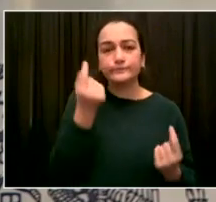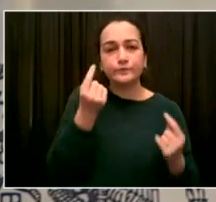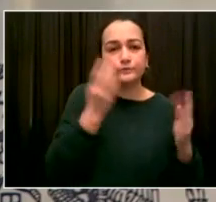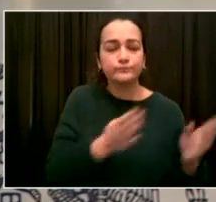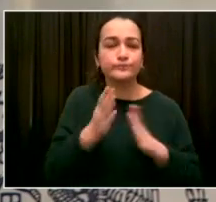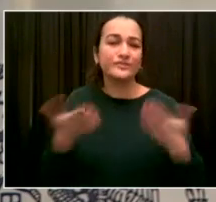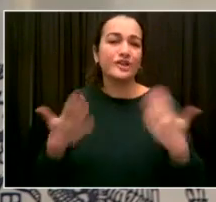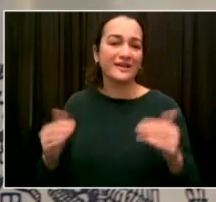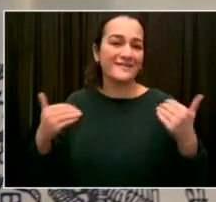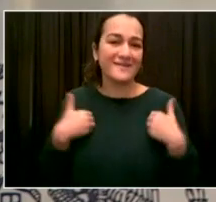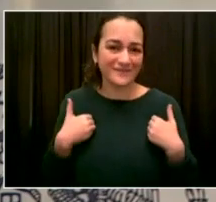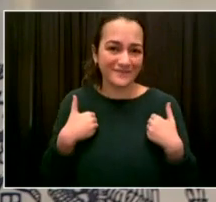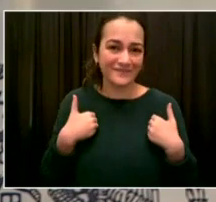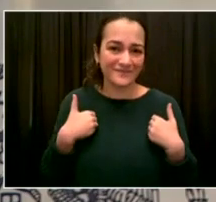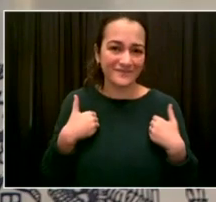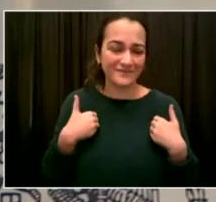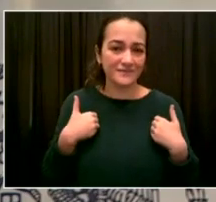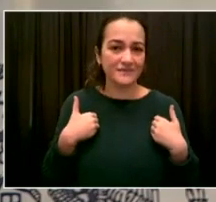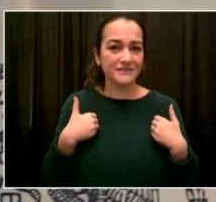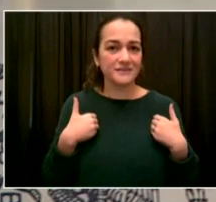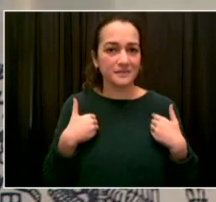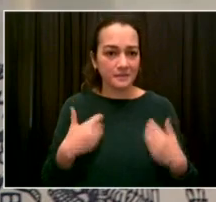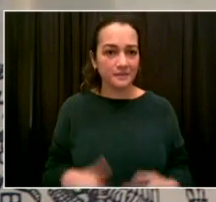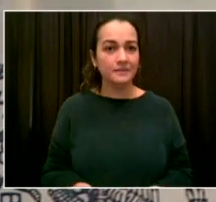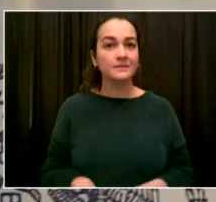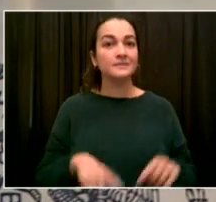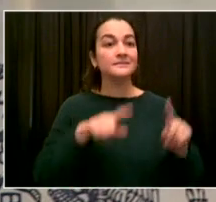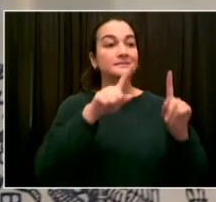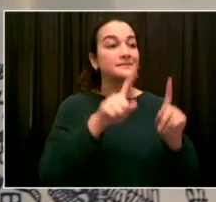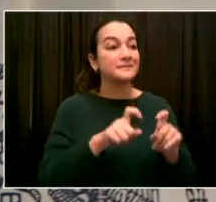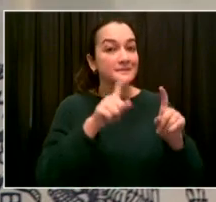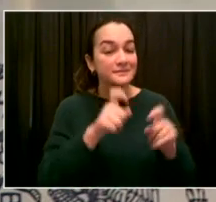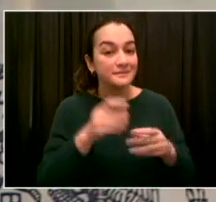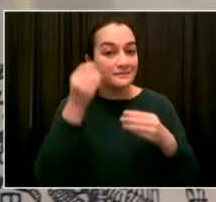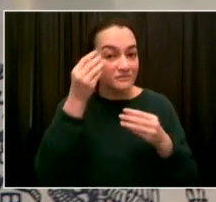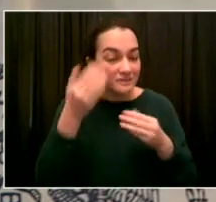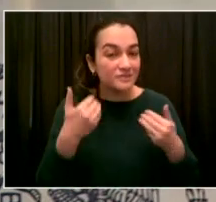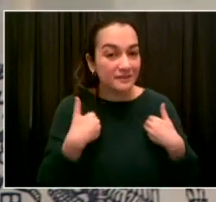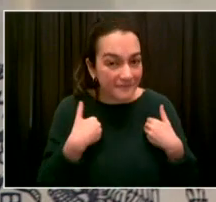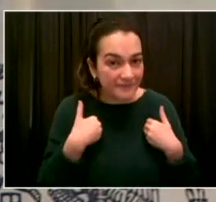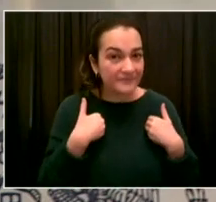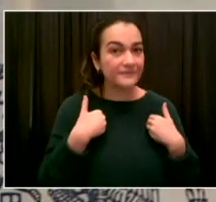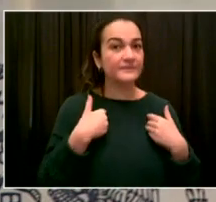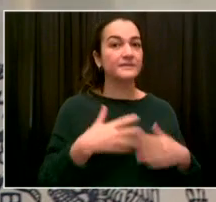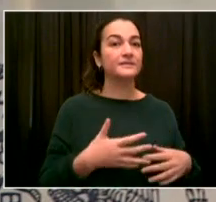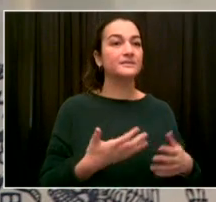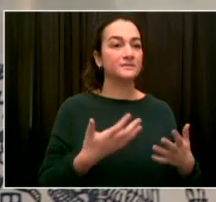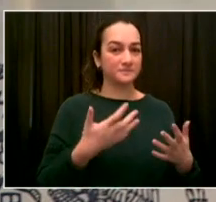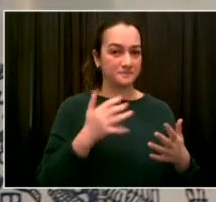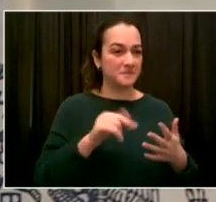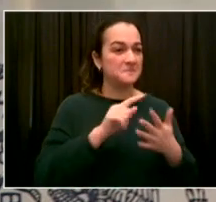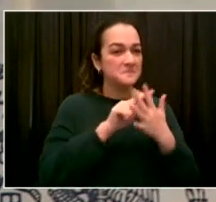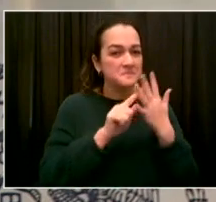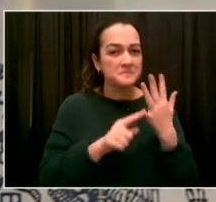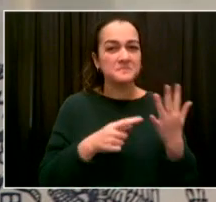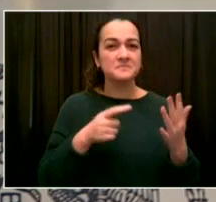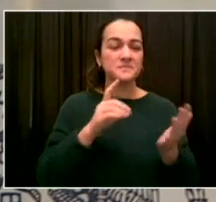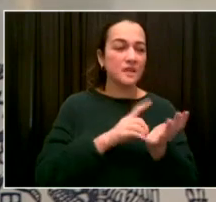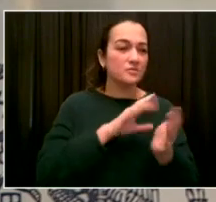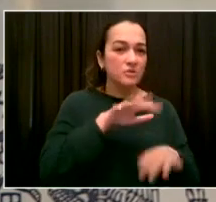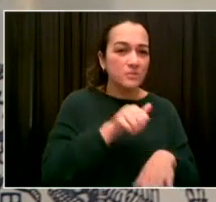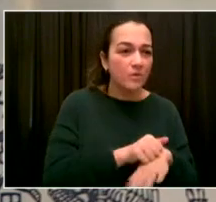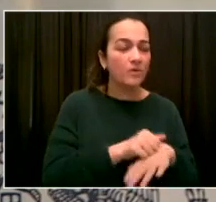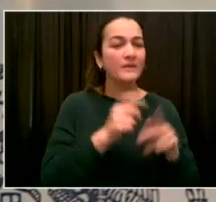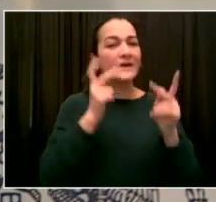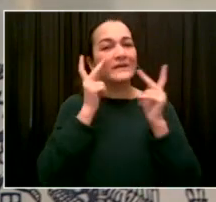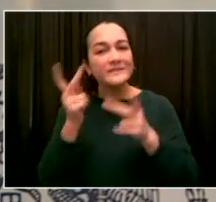sure that care is there for anyone who needs it when they need it. Okay, let's go back where I was. As I was saying, you know, there